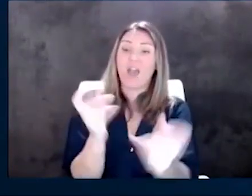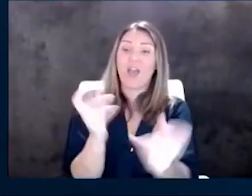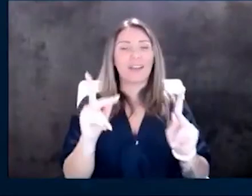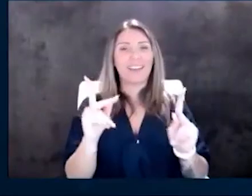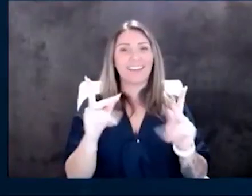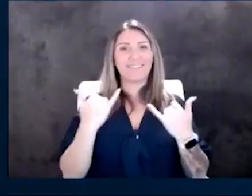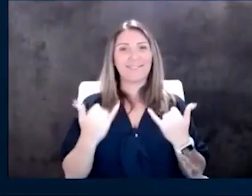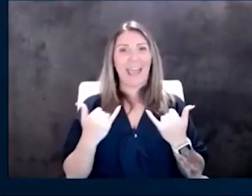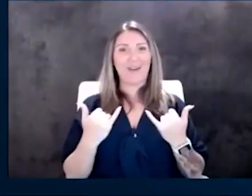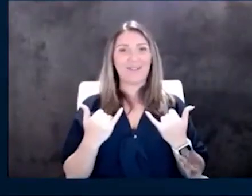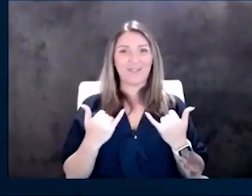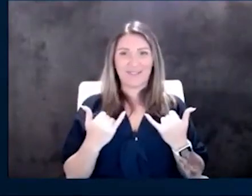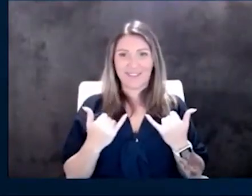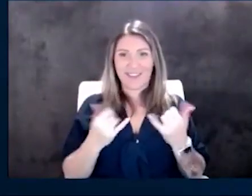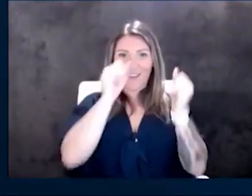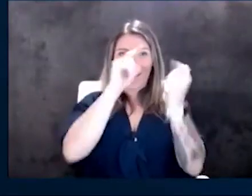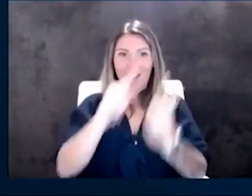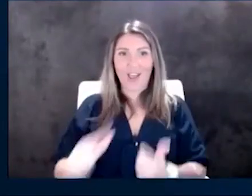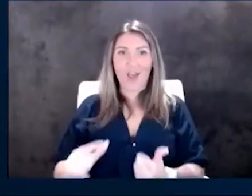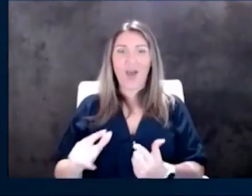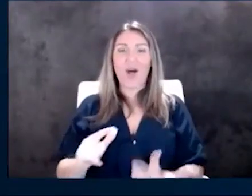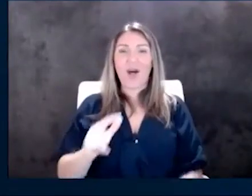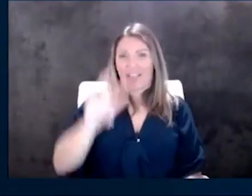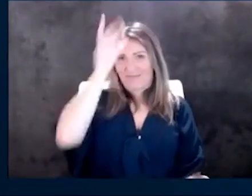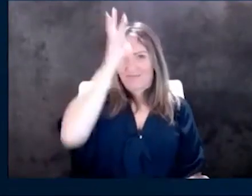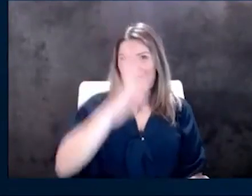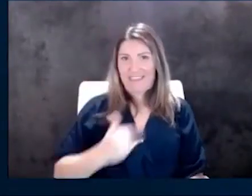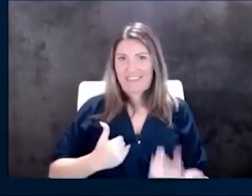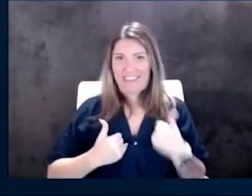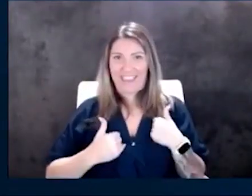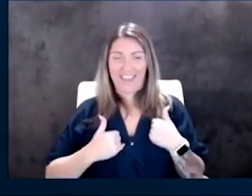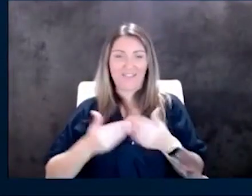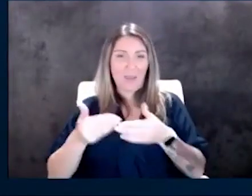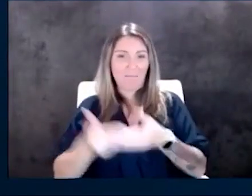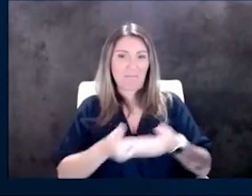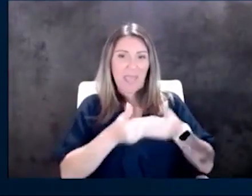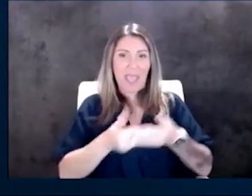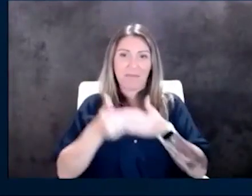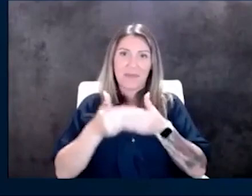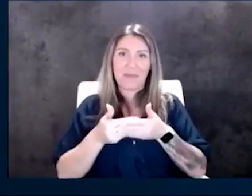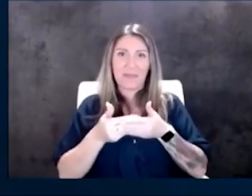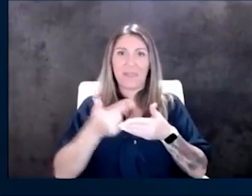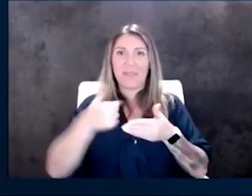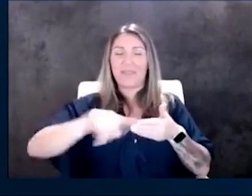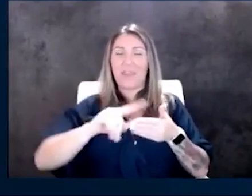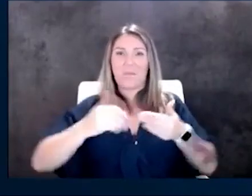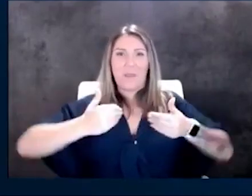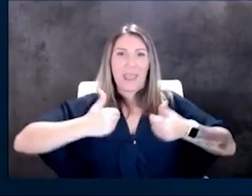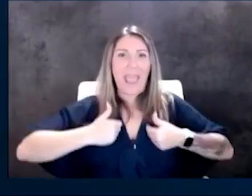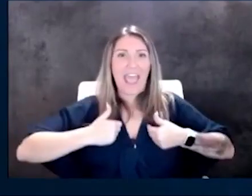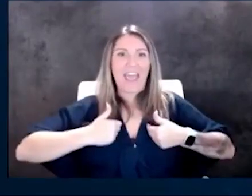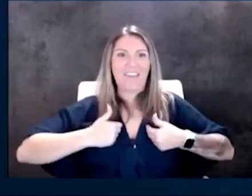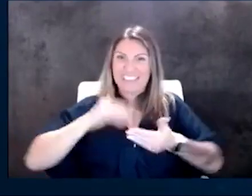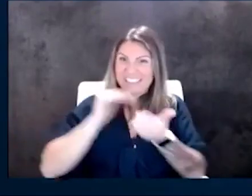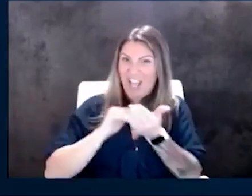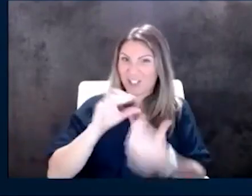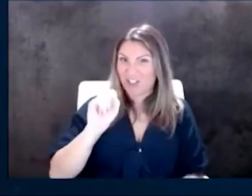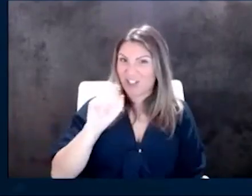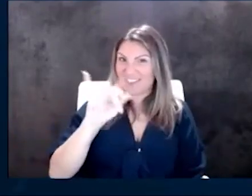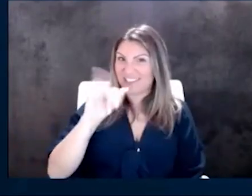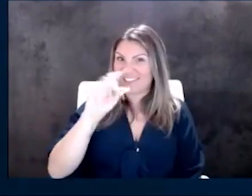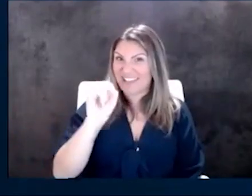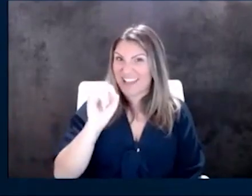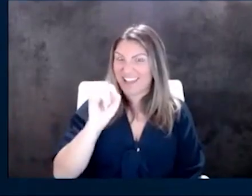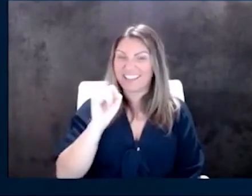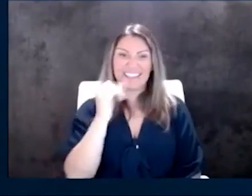Now if all these men could have a baby, they would produce a Dr. Steve Stites. Oh my God! Really? Now Okay, let's see. which one are